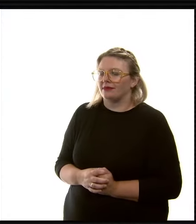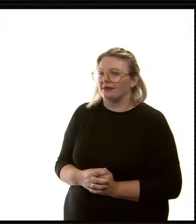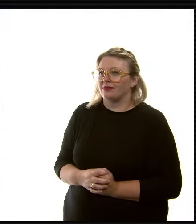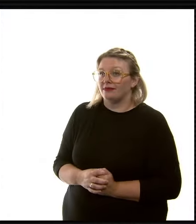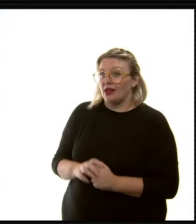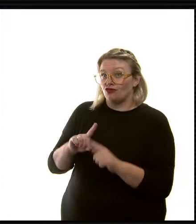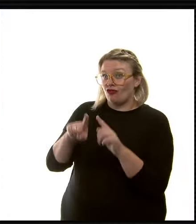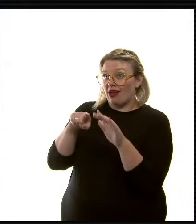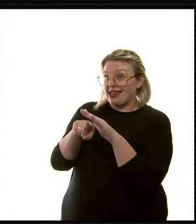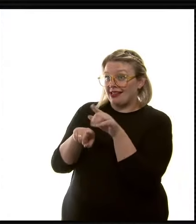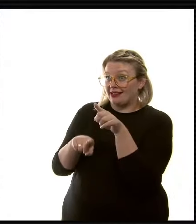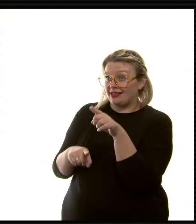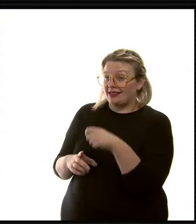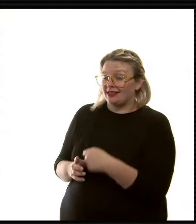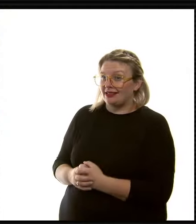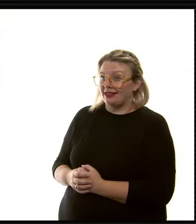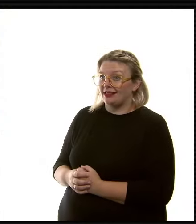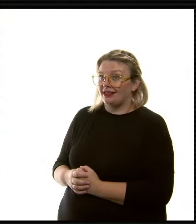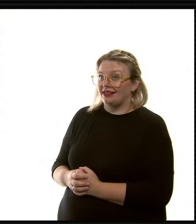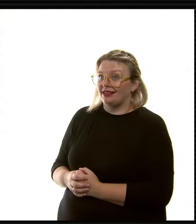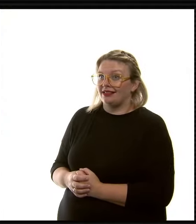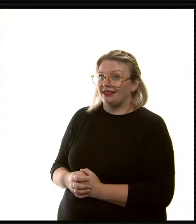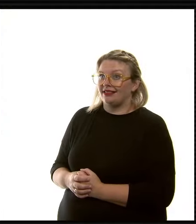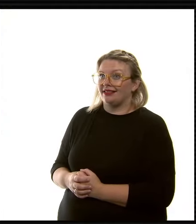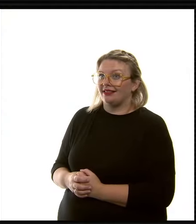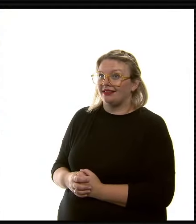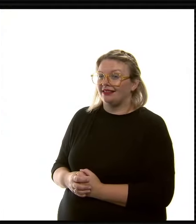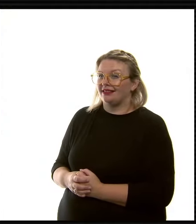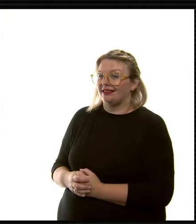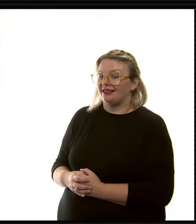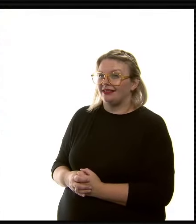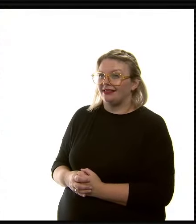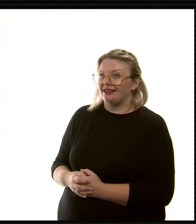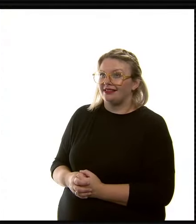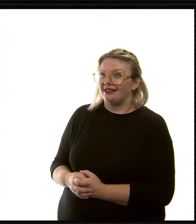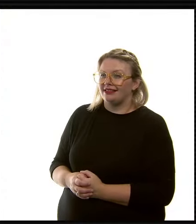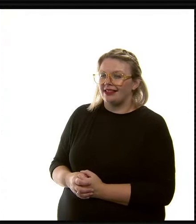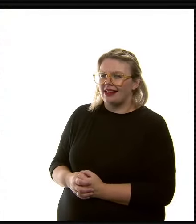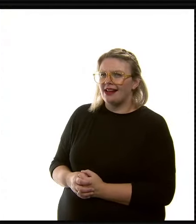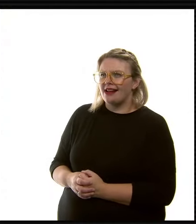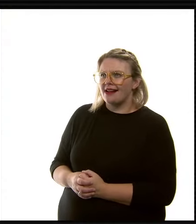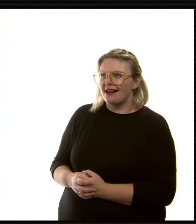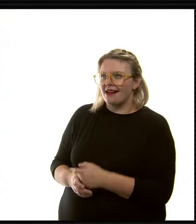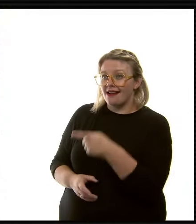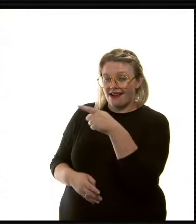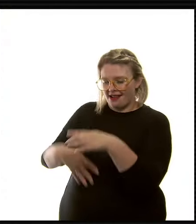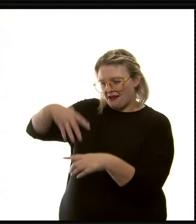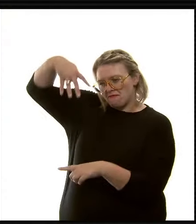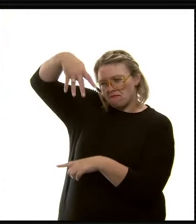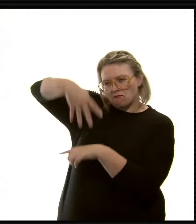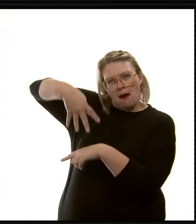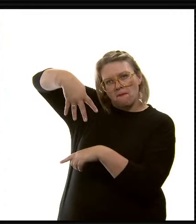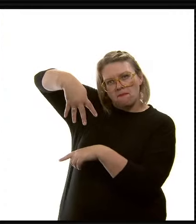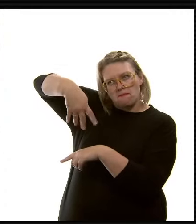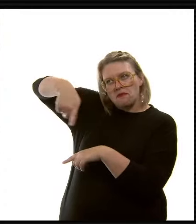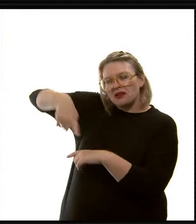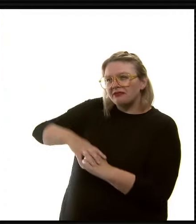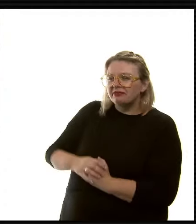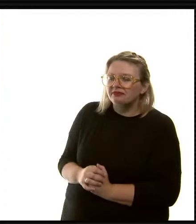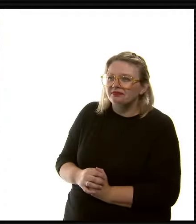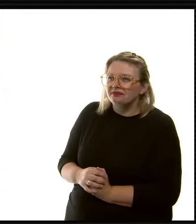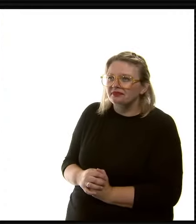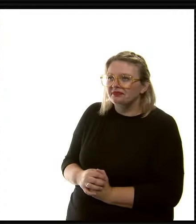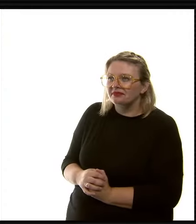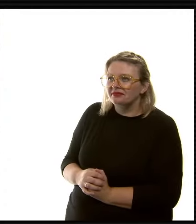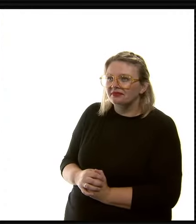then... And then we just drop the portcullis here. Come on, portcullis. There we go. And then we turn this